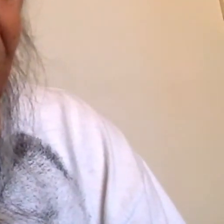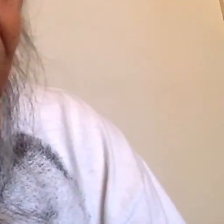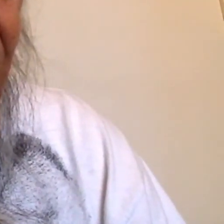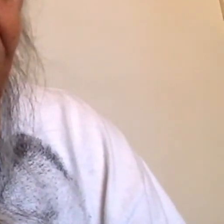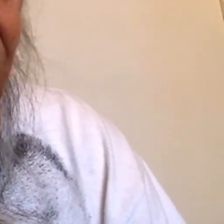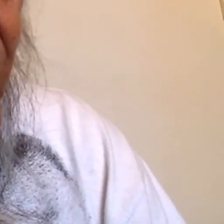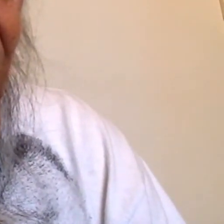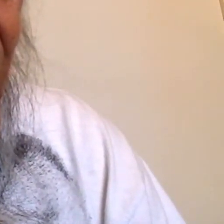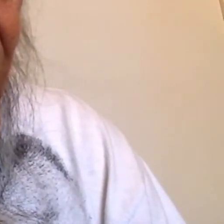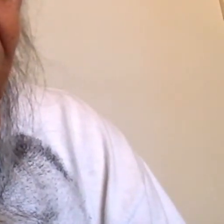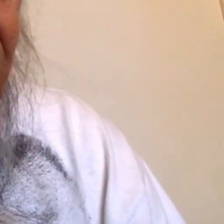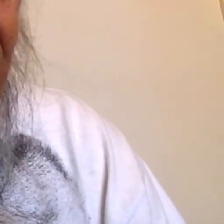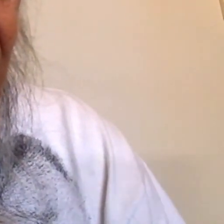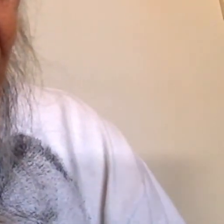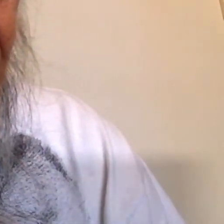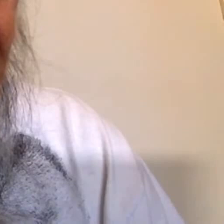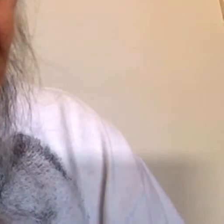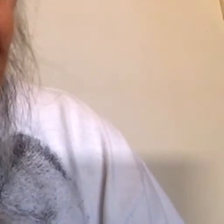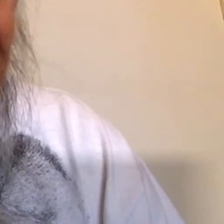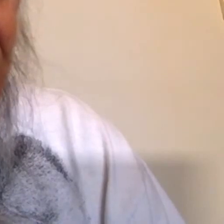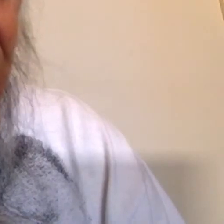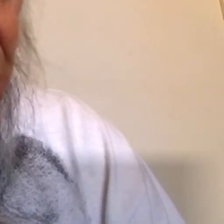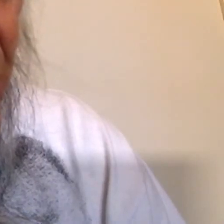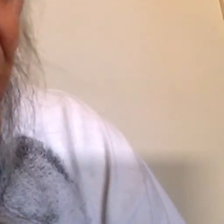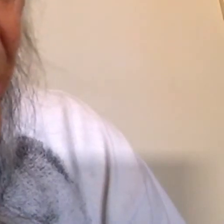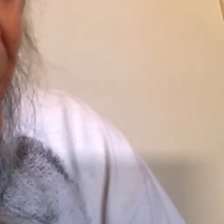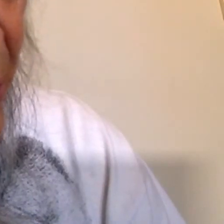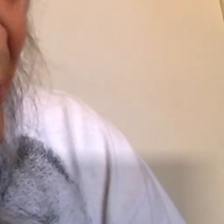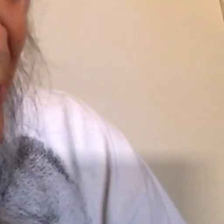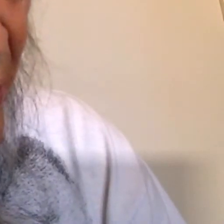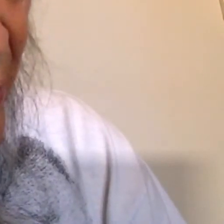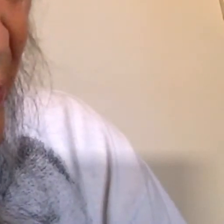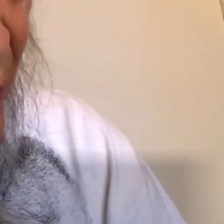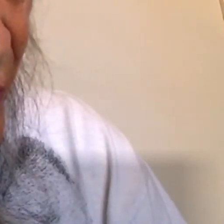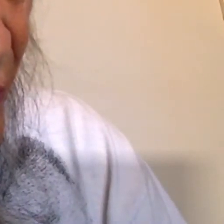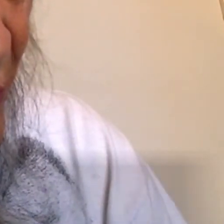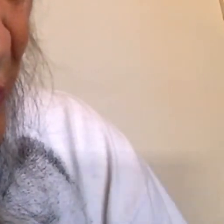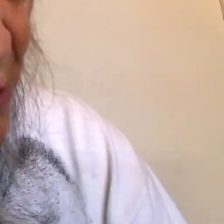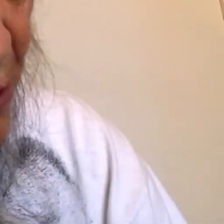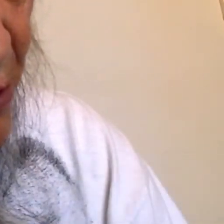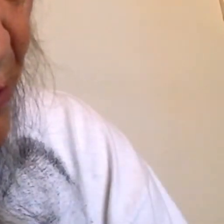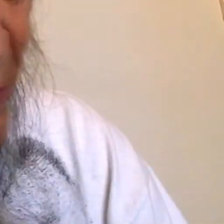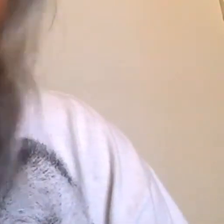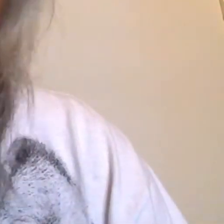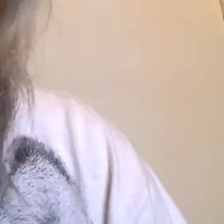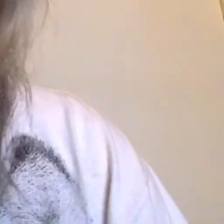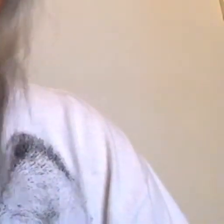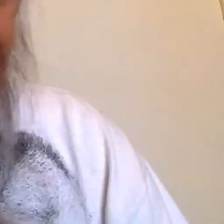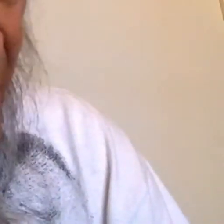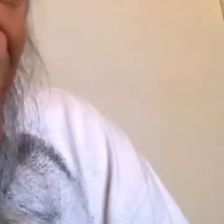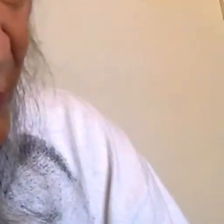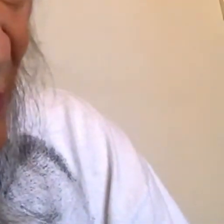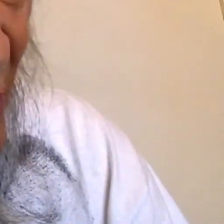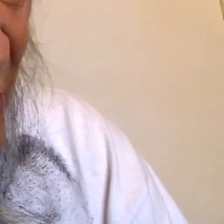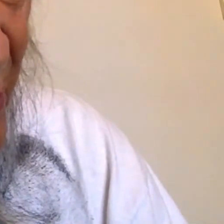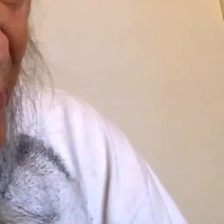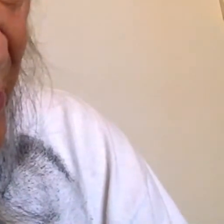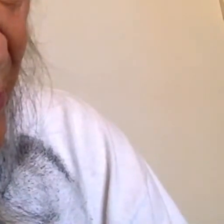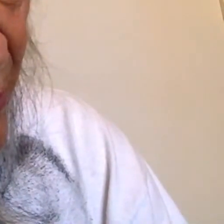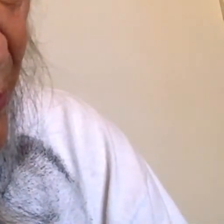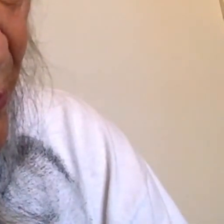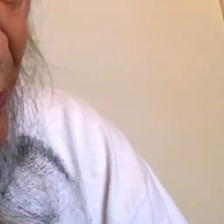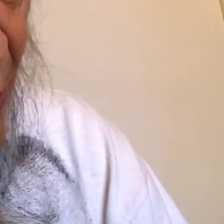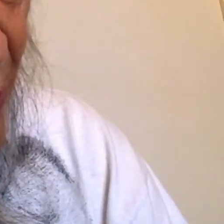as ever was. Fate has no chance, not even for repetition. Never